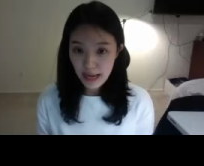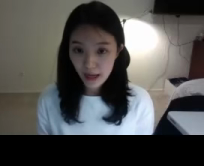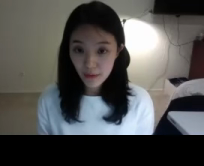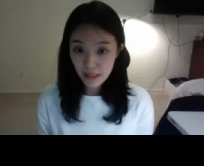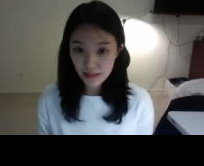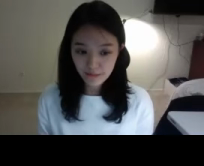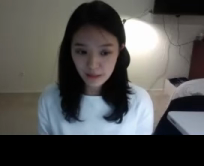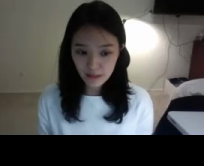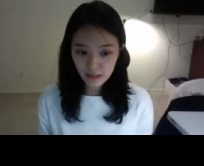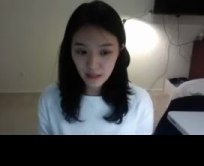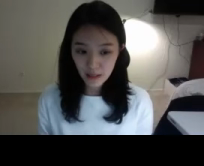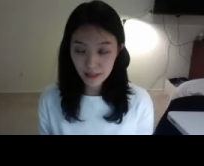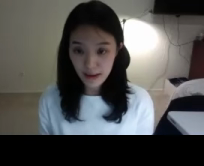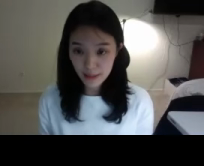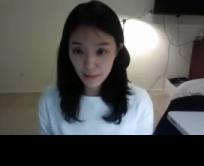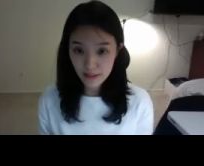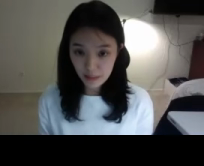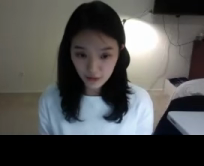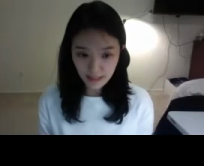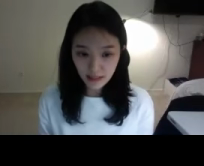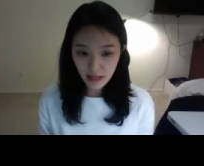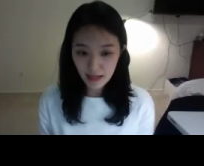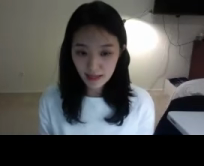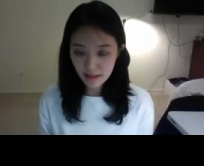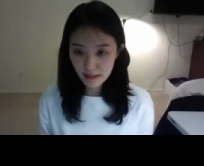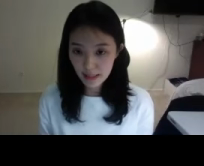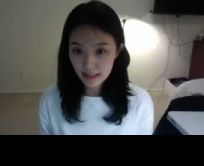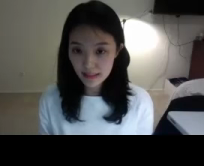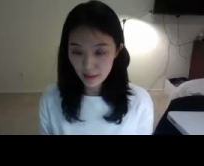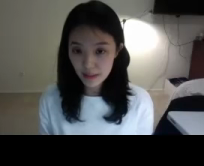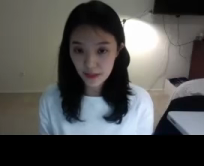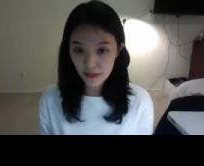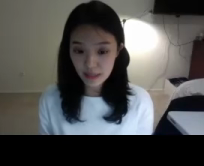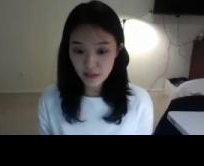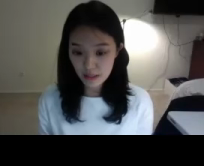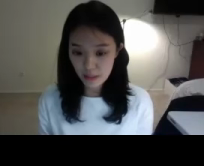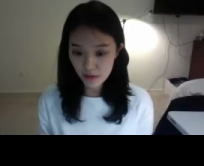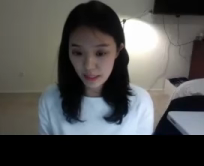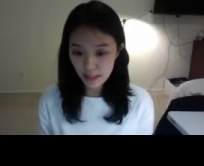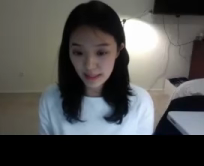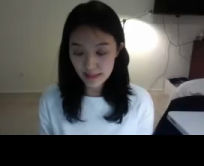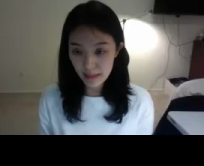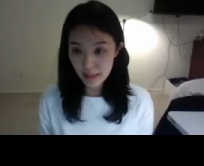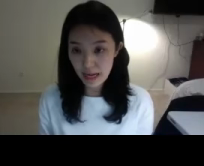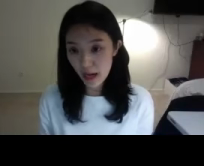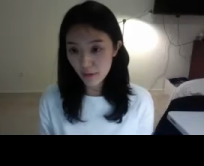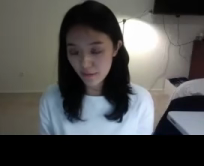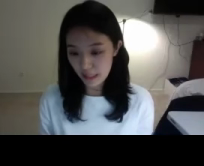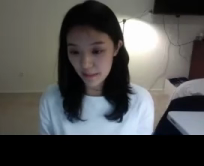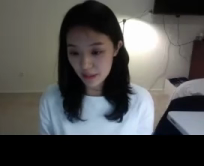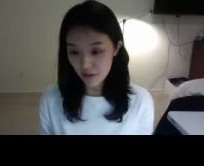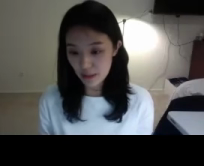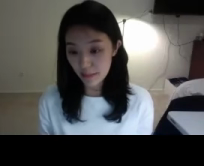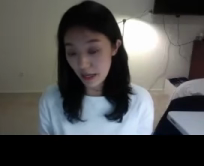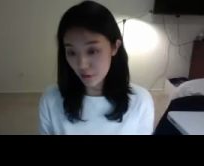examine how these differences interact with speech rate, I elicited a continuous variation in speech rate and examined how